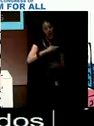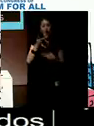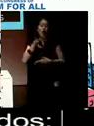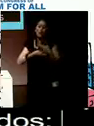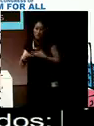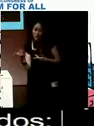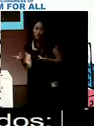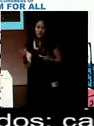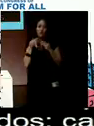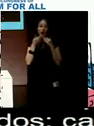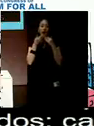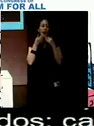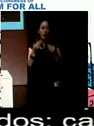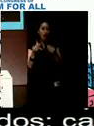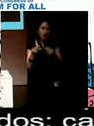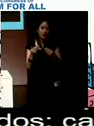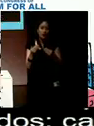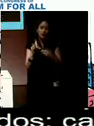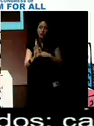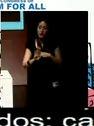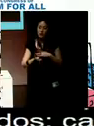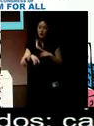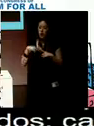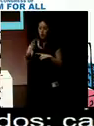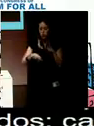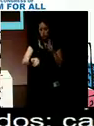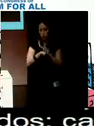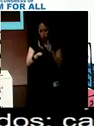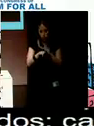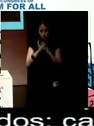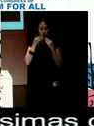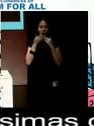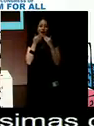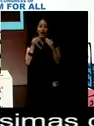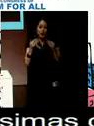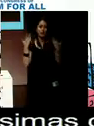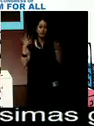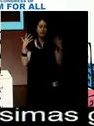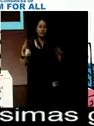disabled people and not disabled people. Thank you very much.